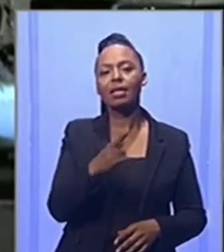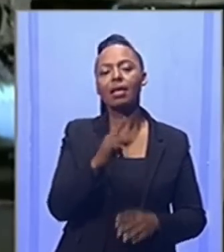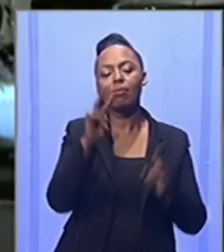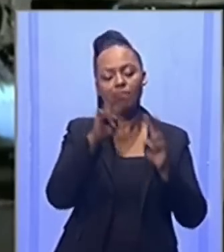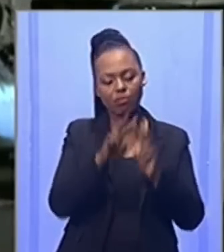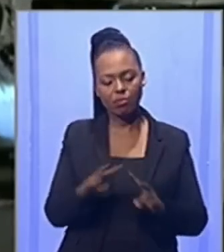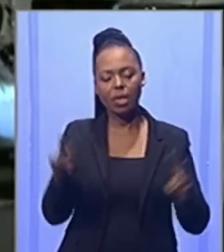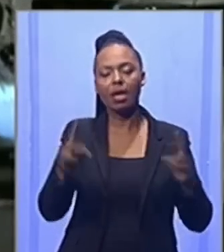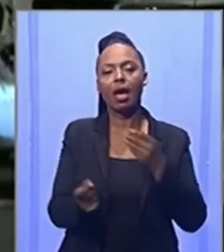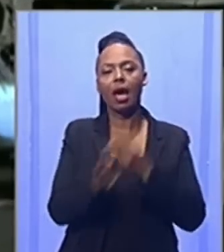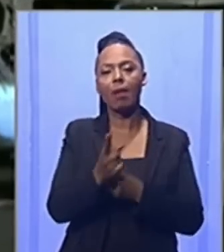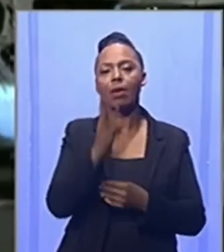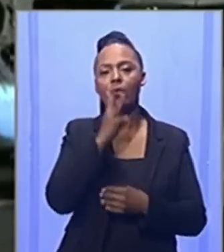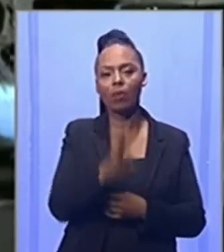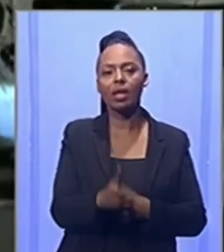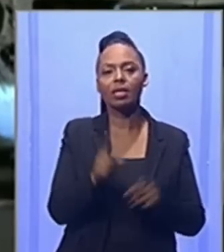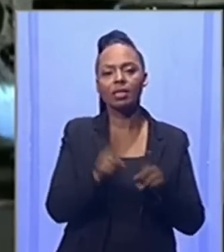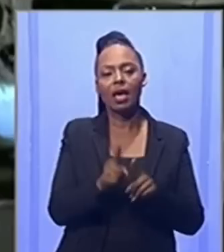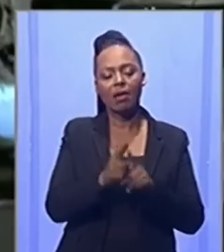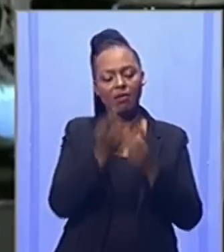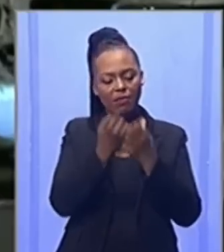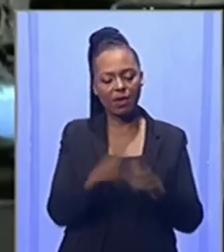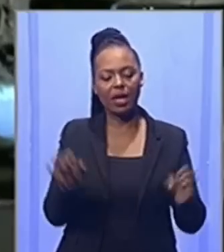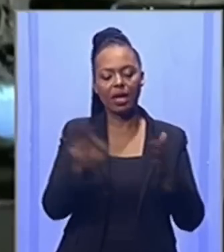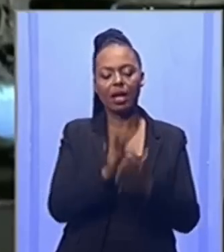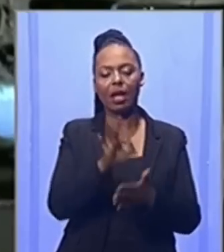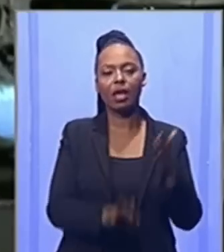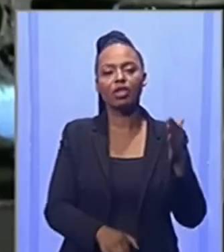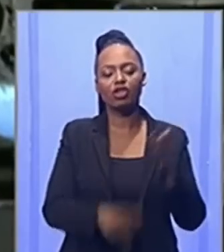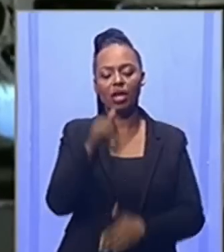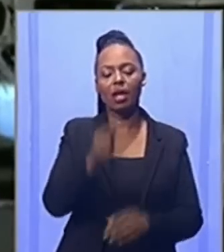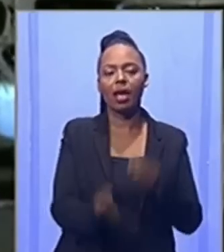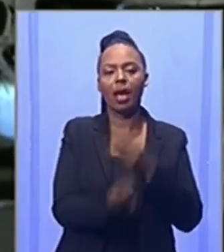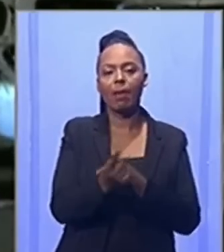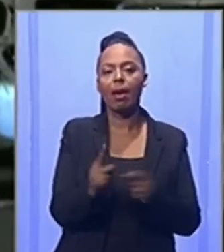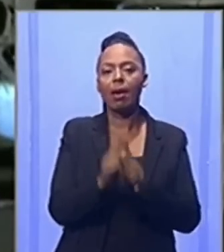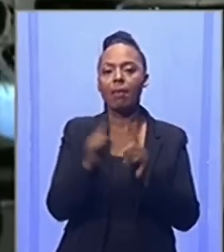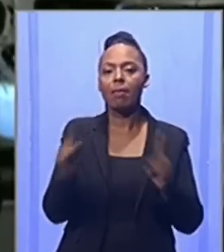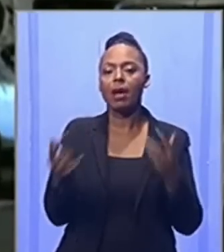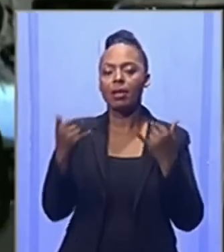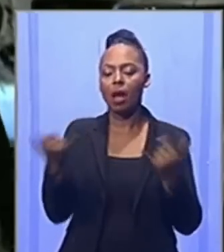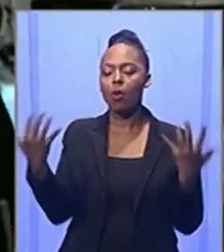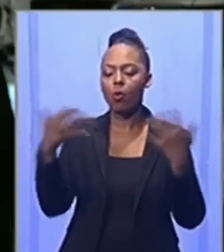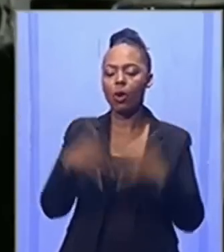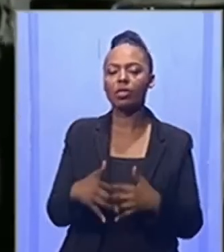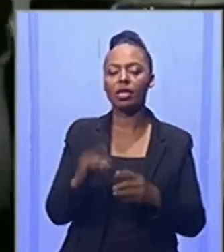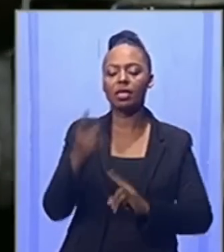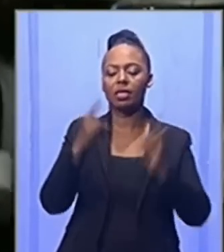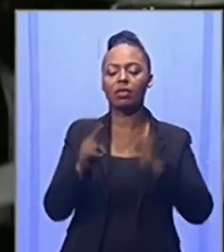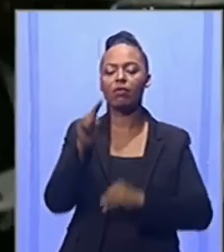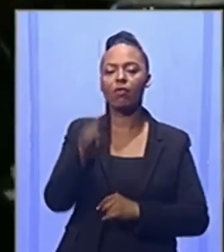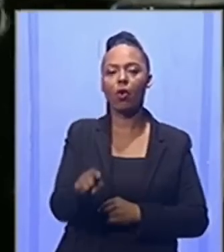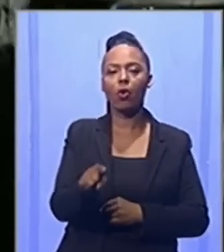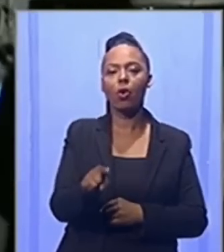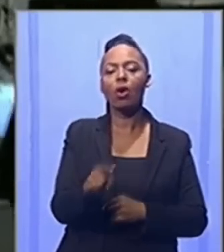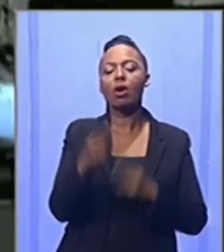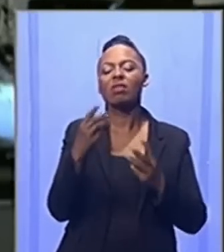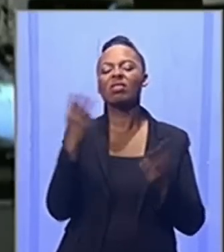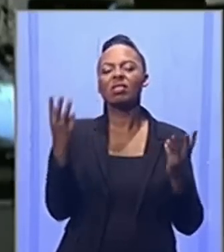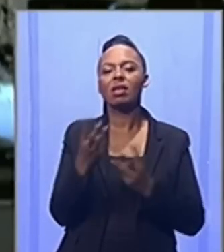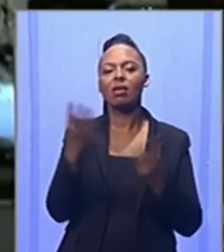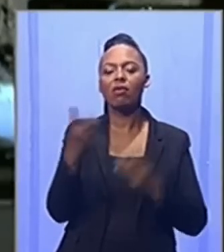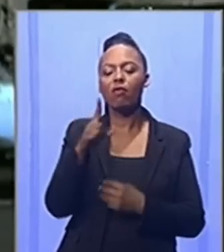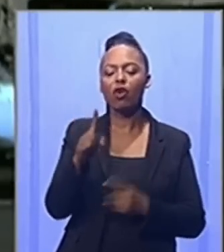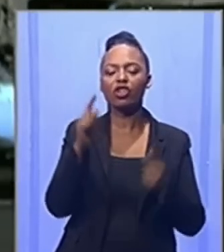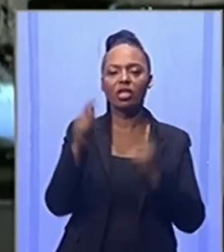empa molatedi wa kapa moetapele wa Coalition Citizenship Coalition for Change